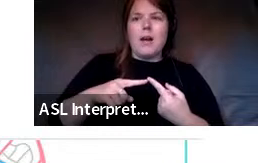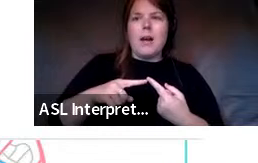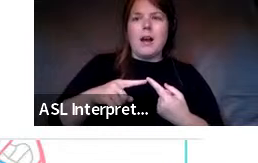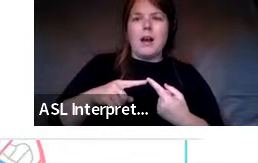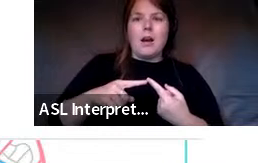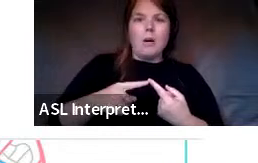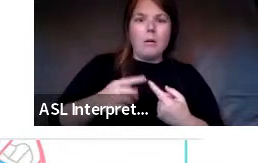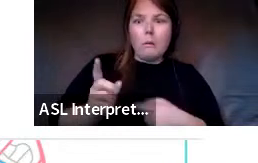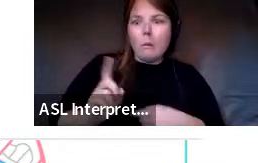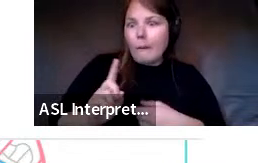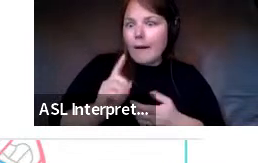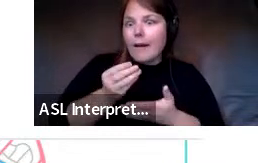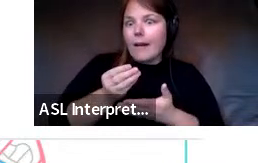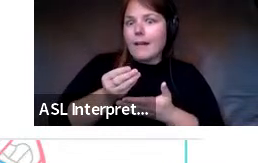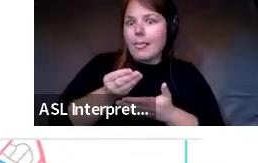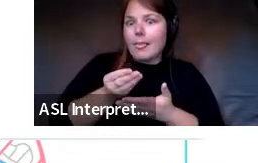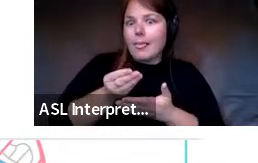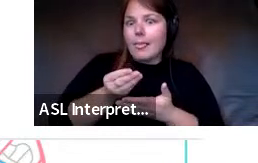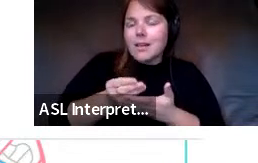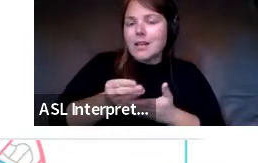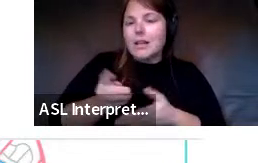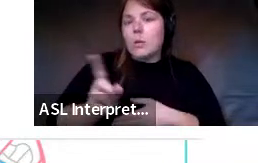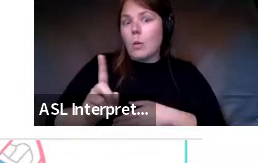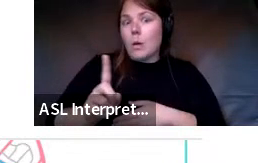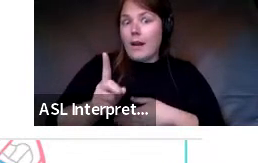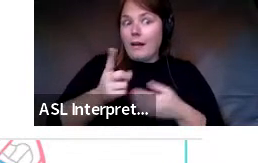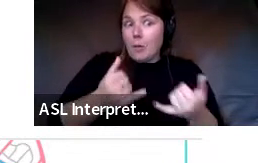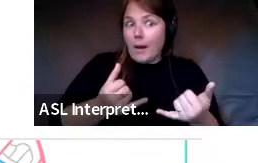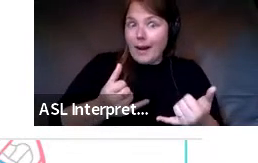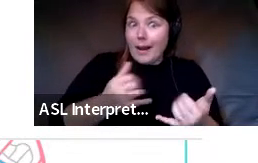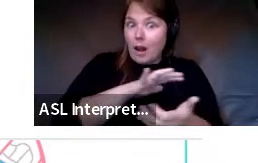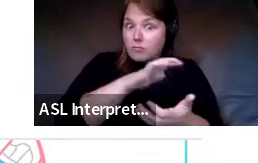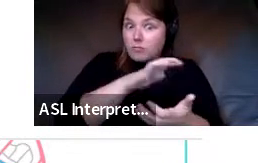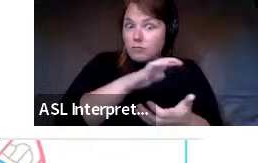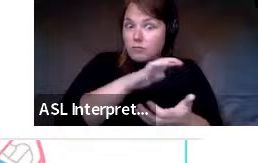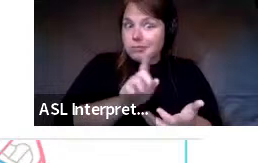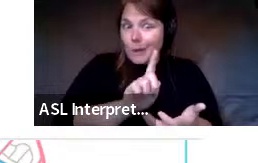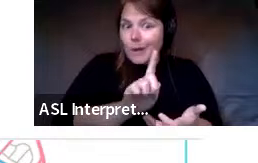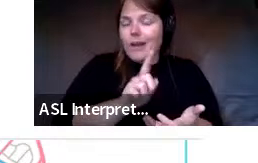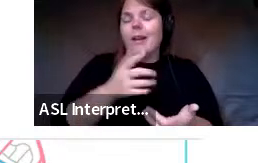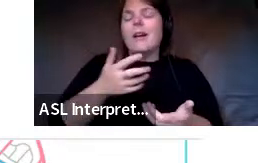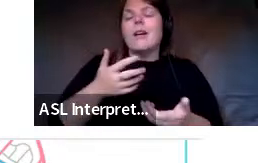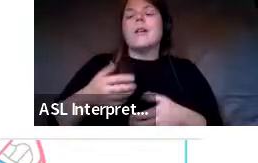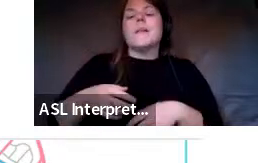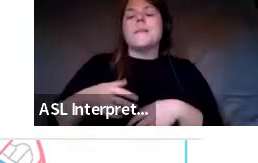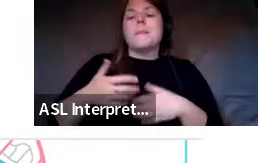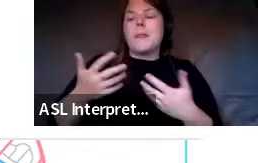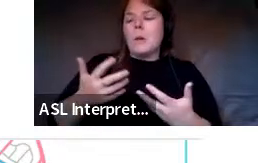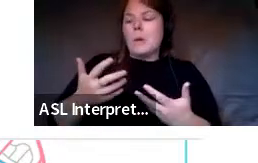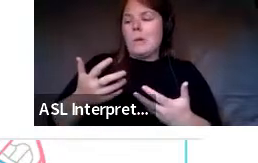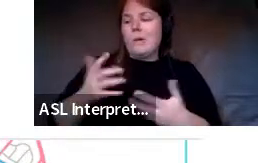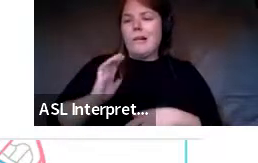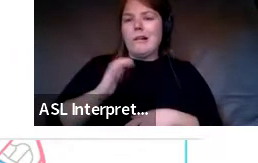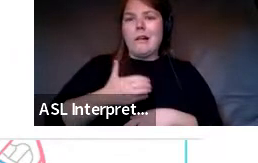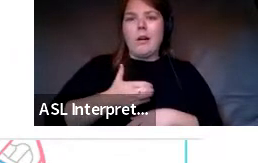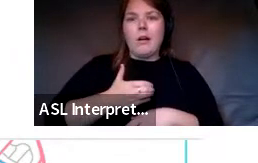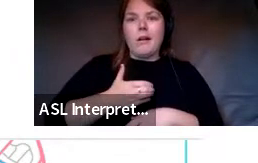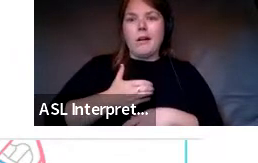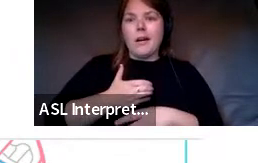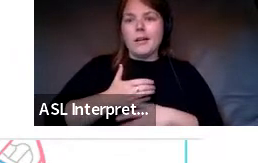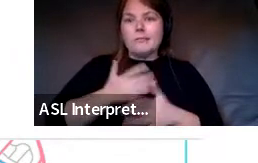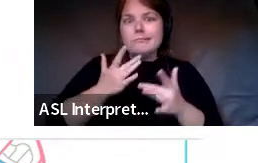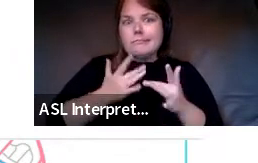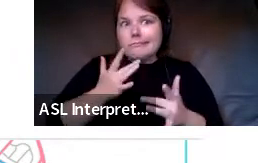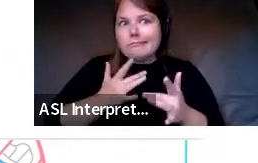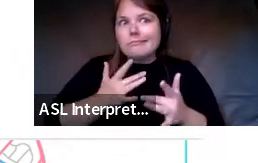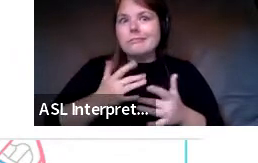the funding is already existing, what are shortfalls, what